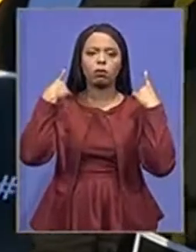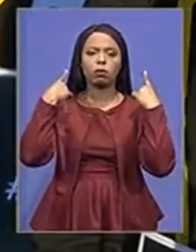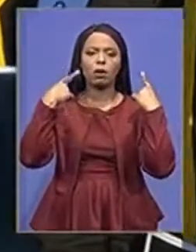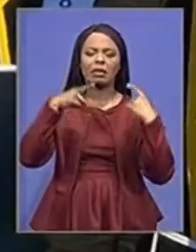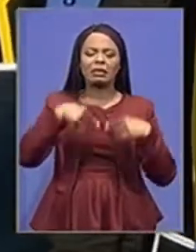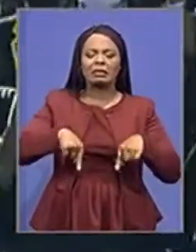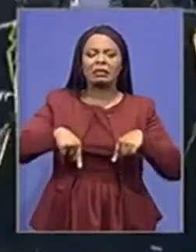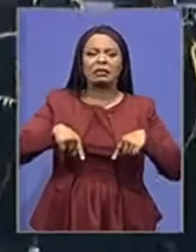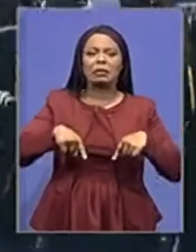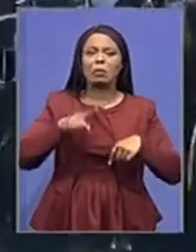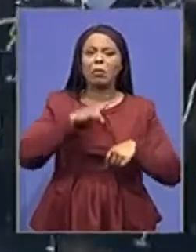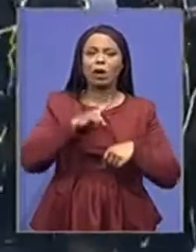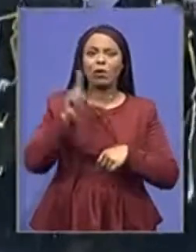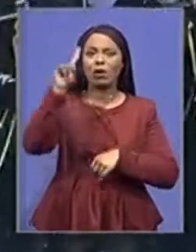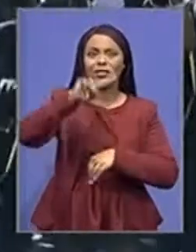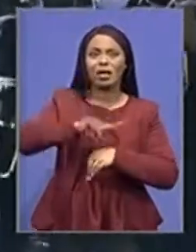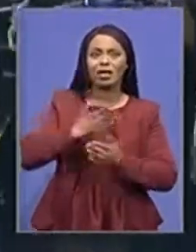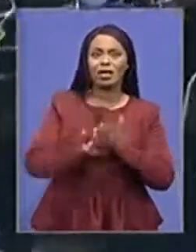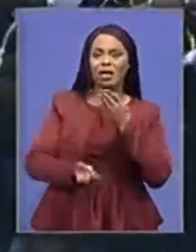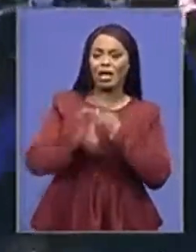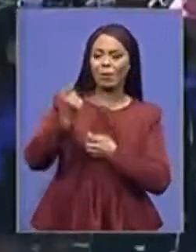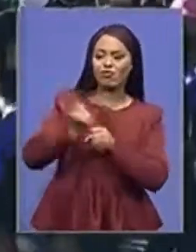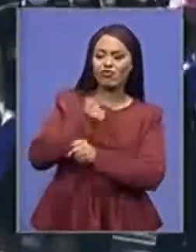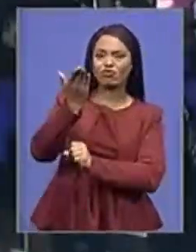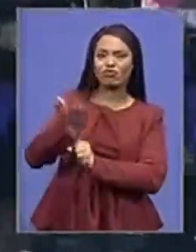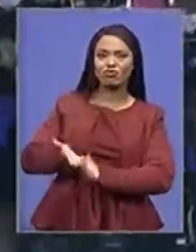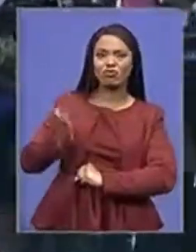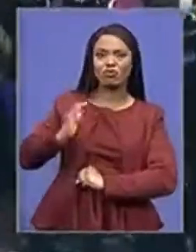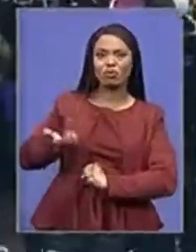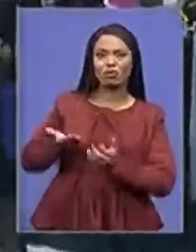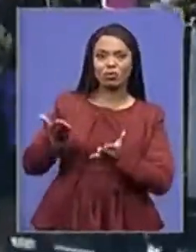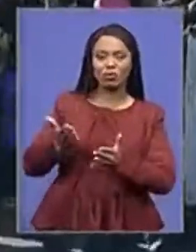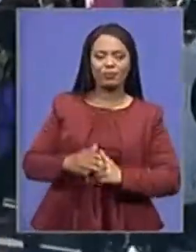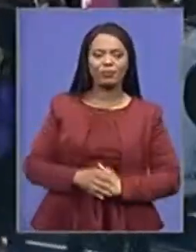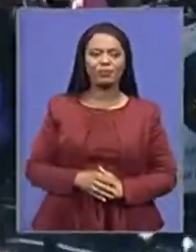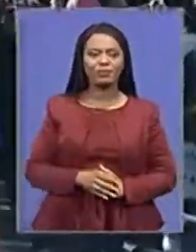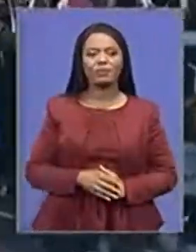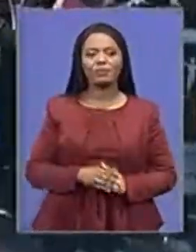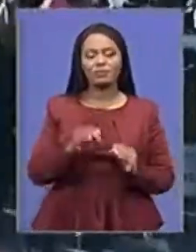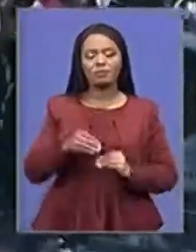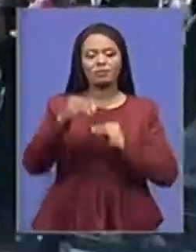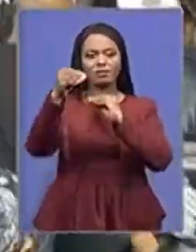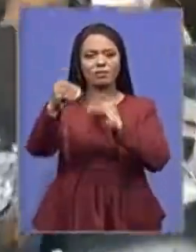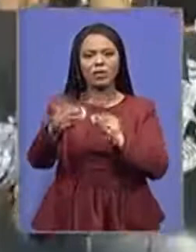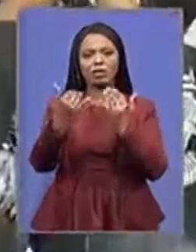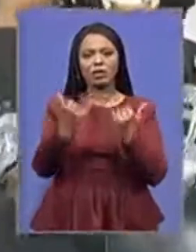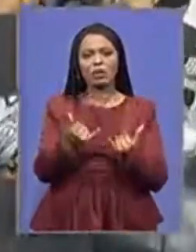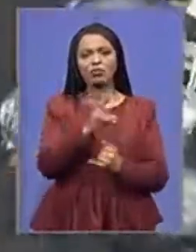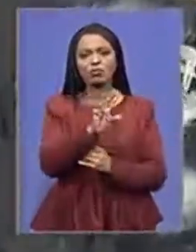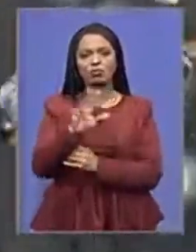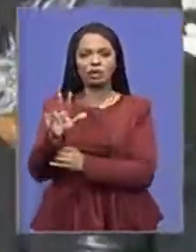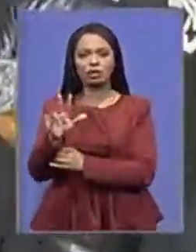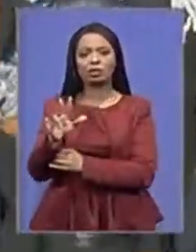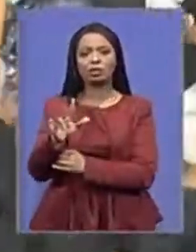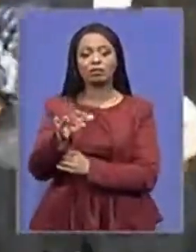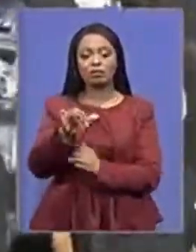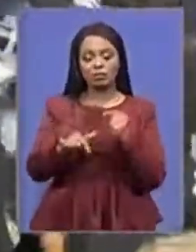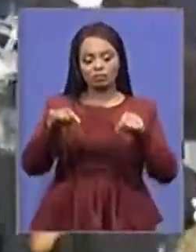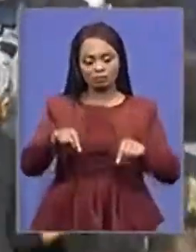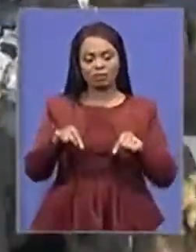are scared because today it could be one of us. Kgetse e sutiseditswe go lwetse a le matsatsi a le 28 go